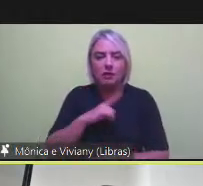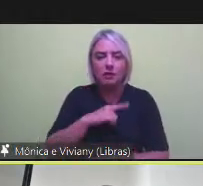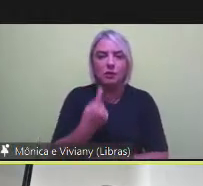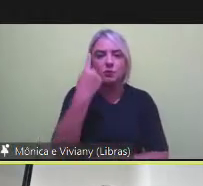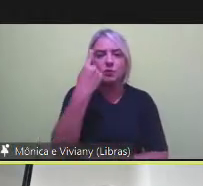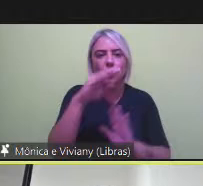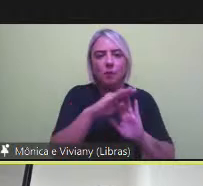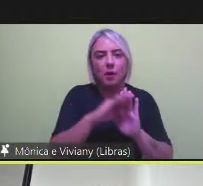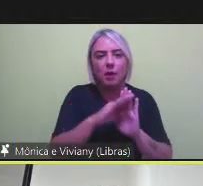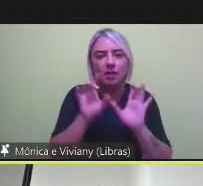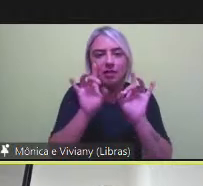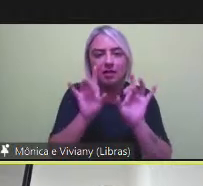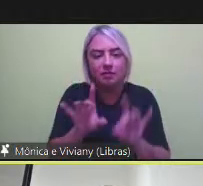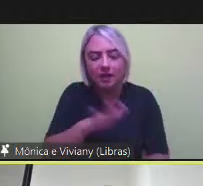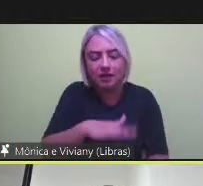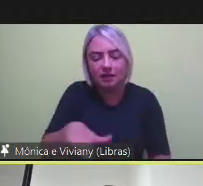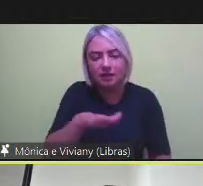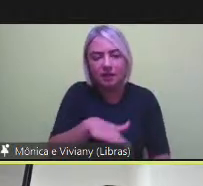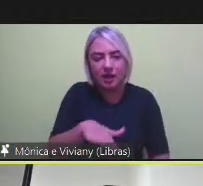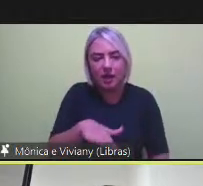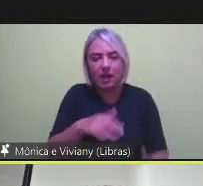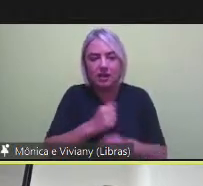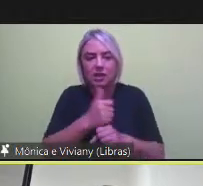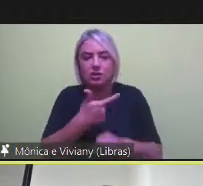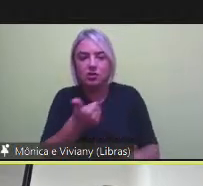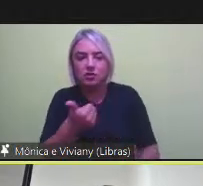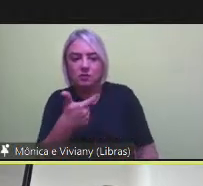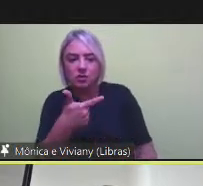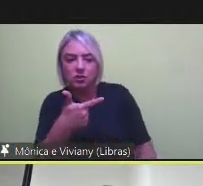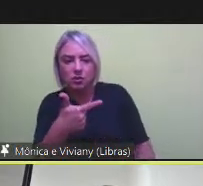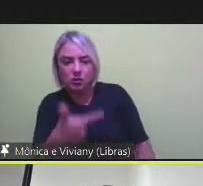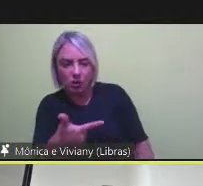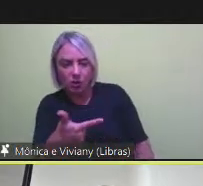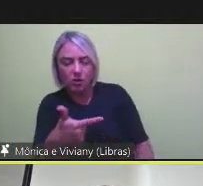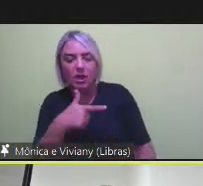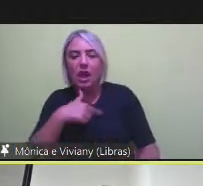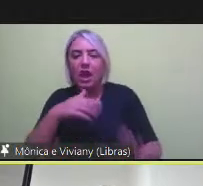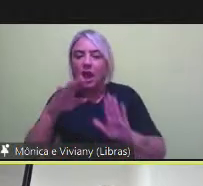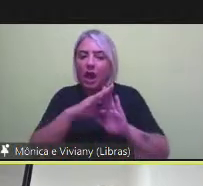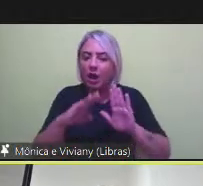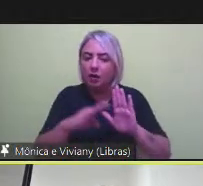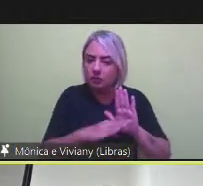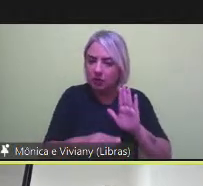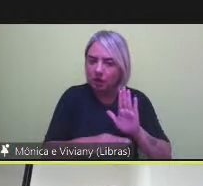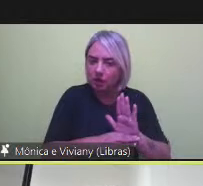Brazil. And we just have one specific program, and